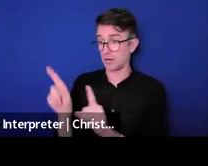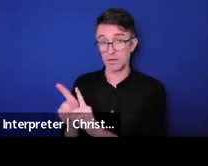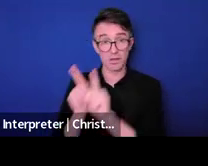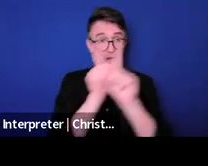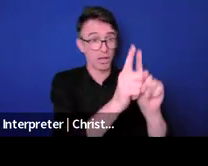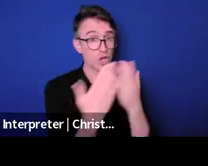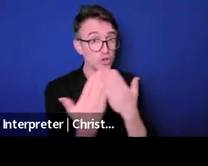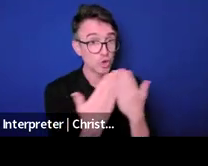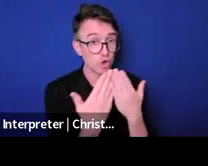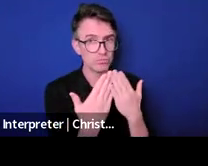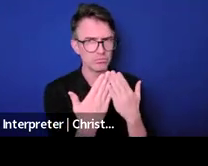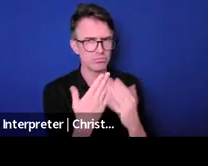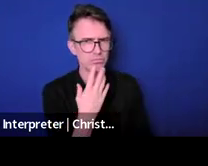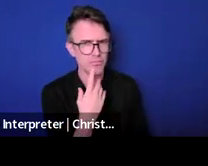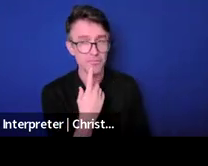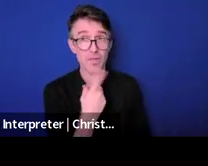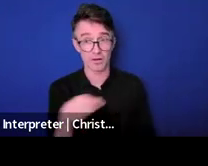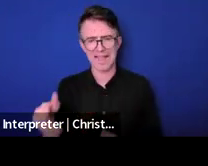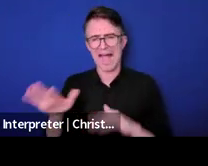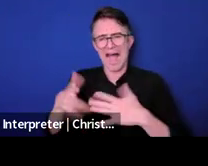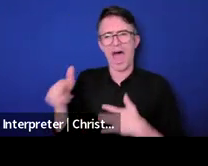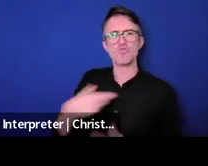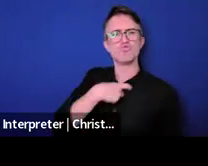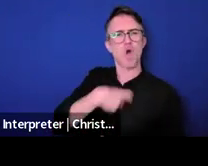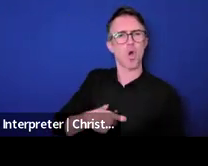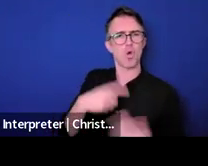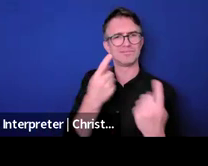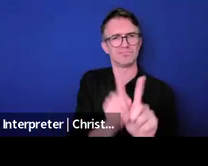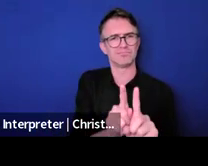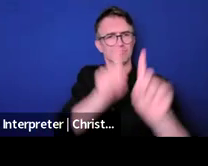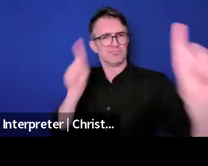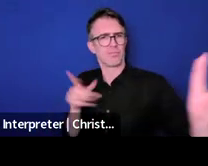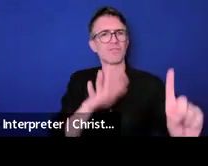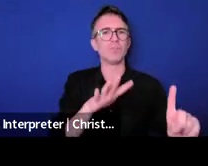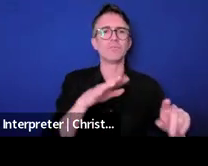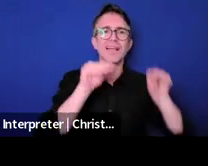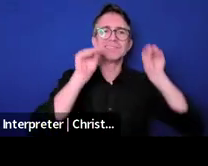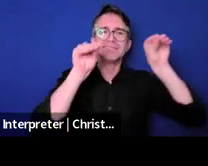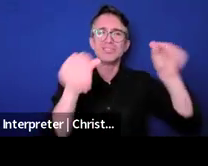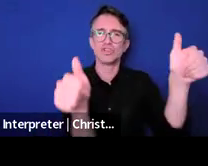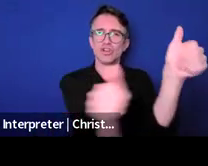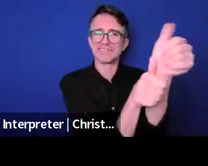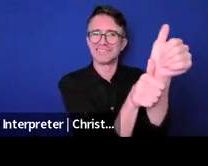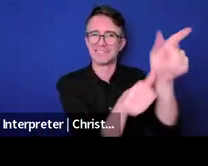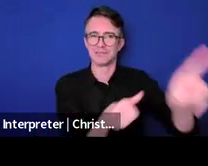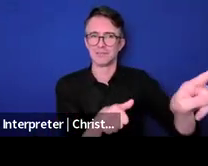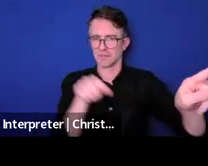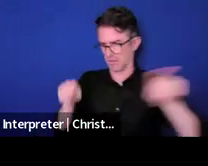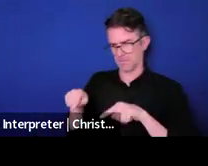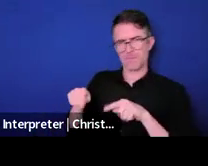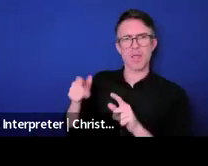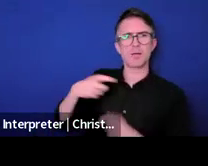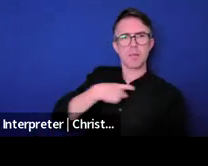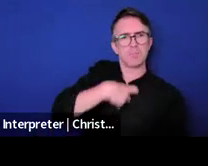special educational needs. And this dialogue is ongoing. So where are the lines for education care within the school setting as